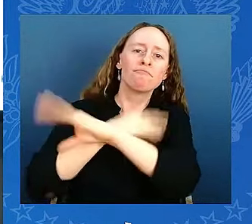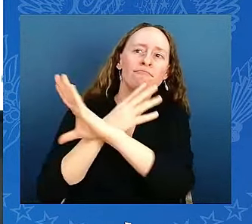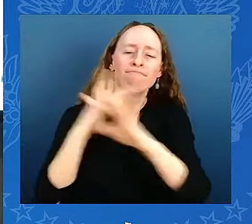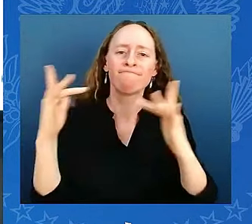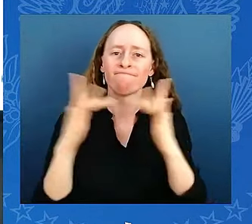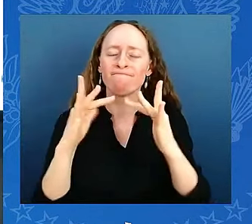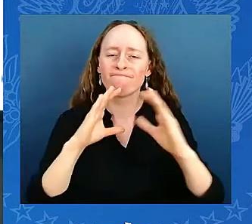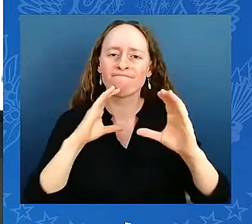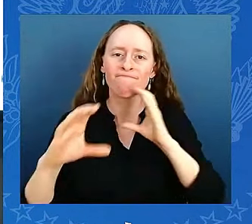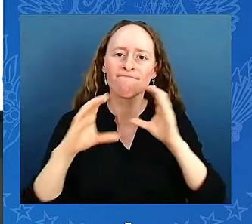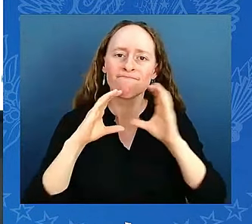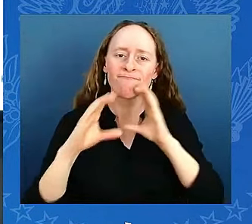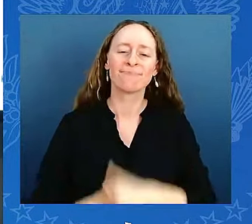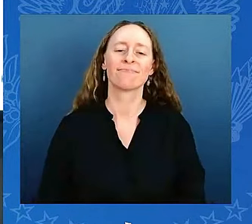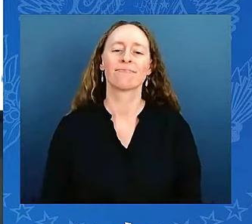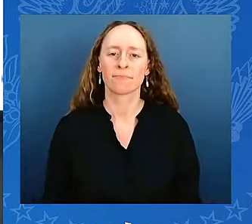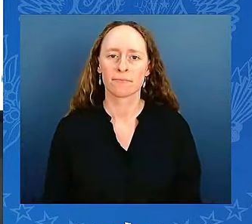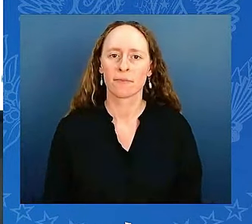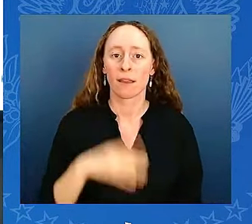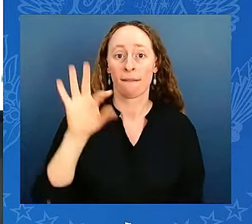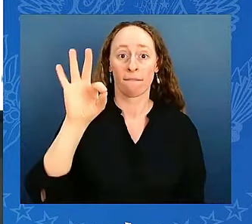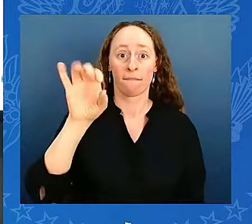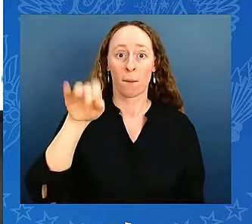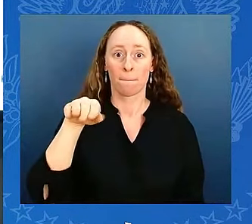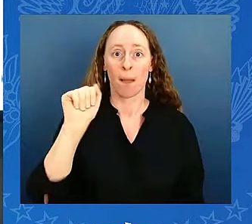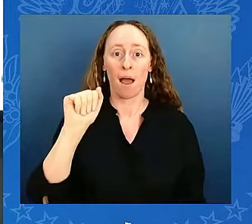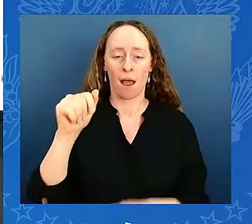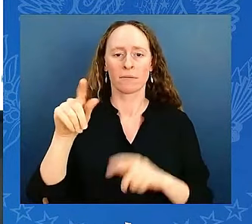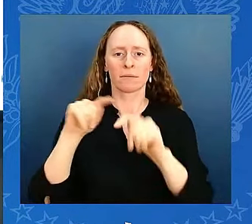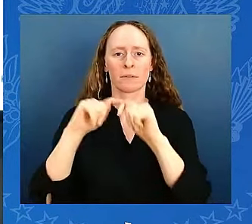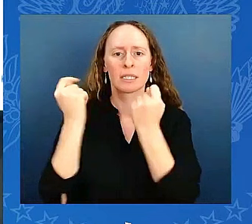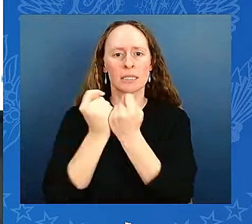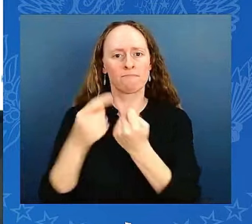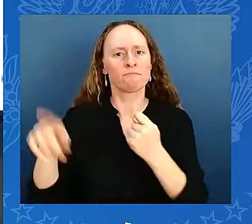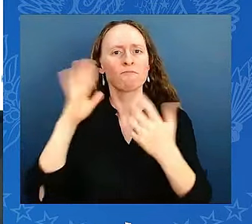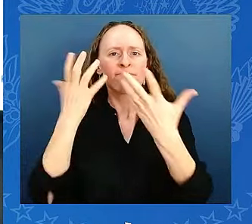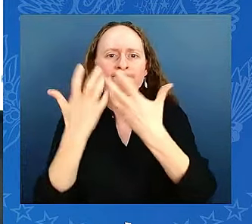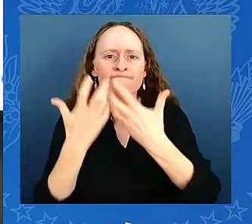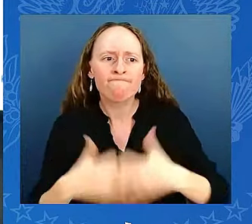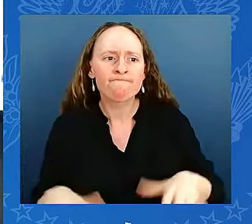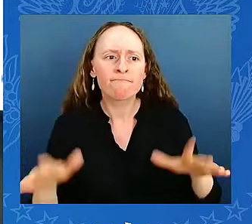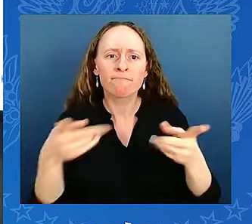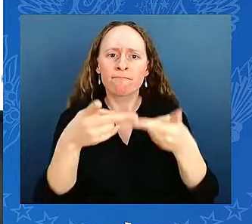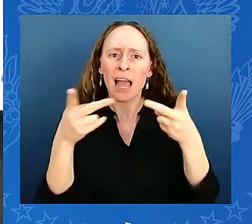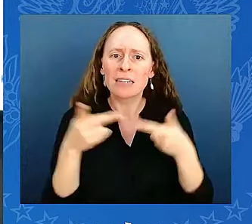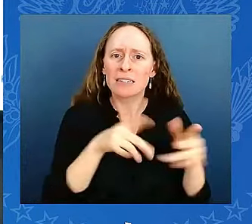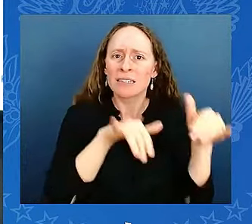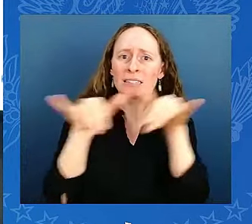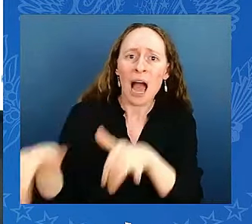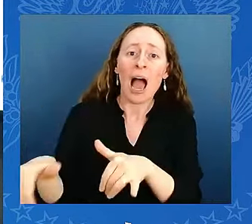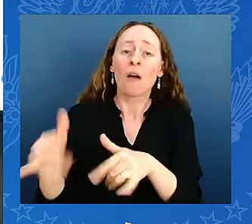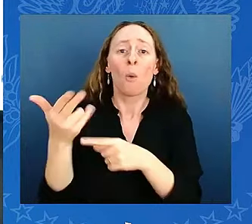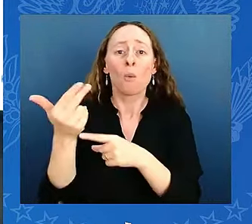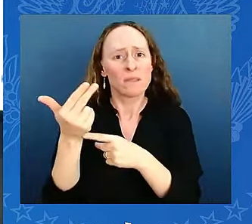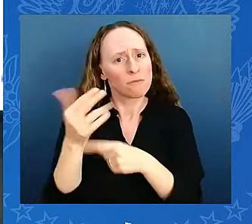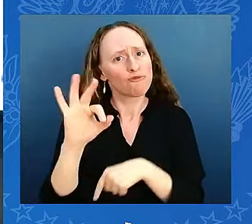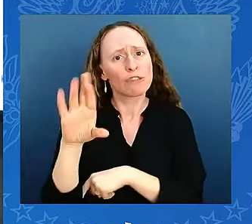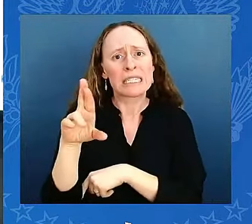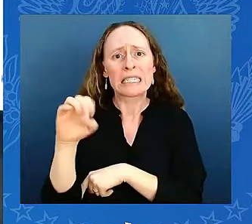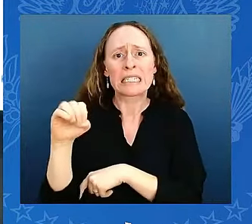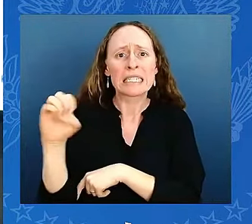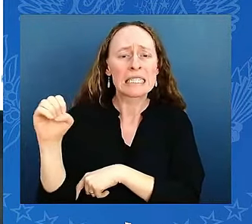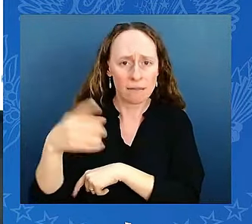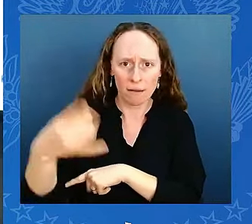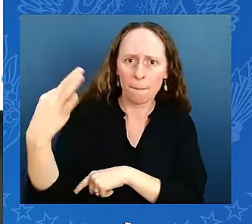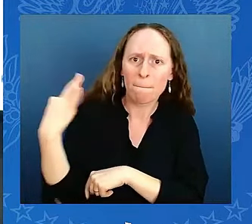offering free temporary housing and hotel rooms for eligible residents. They're continuing to send helicopters and trucks to